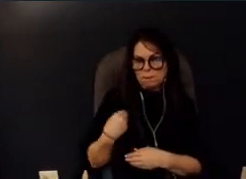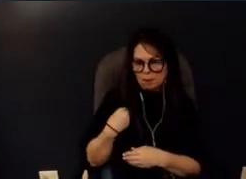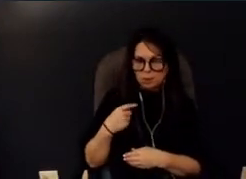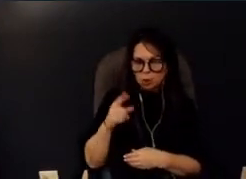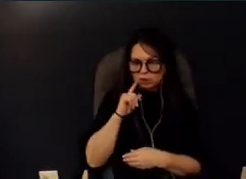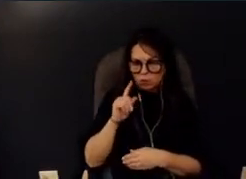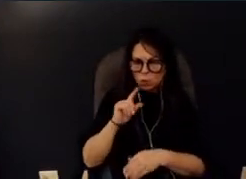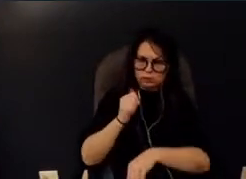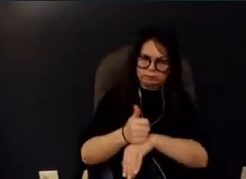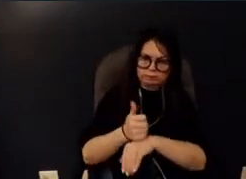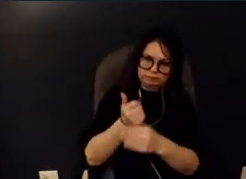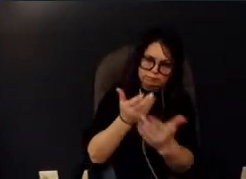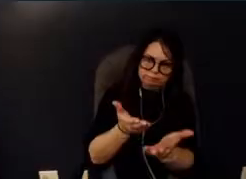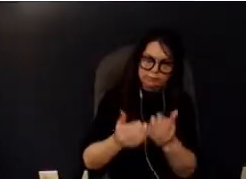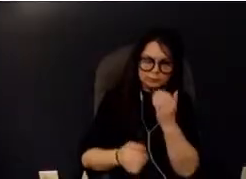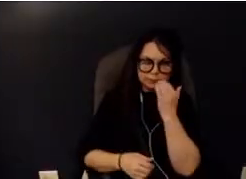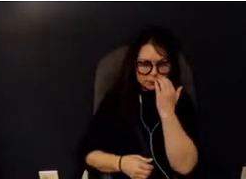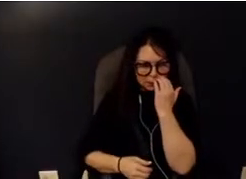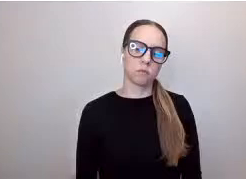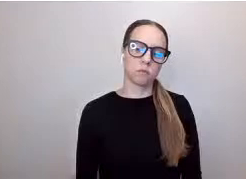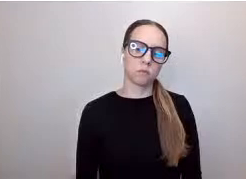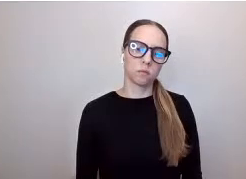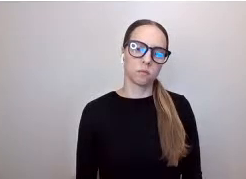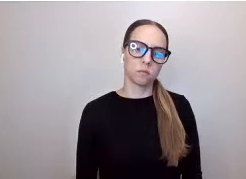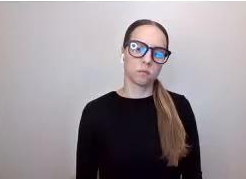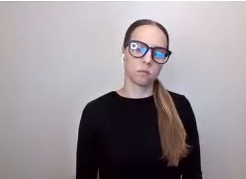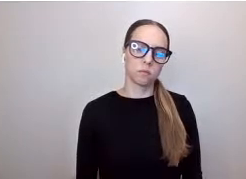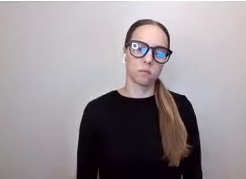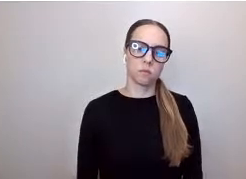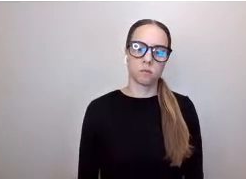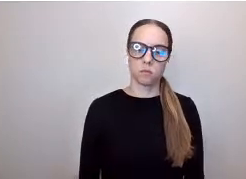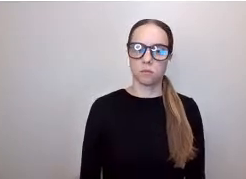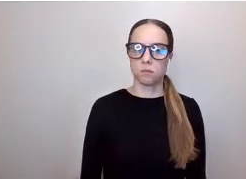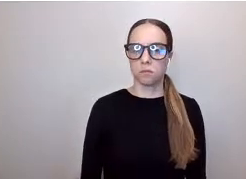Cano. Councilmember Ellison.